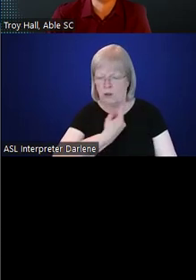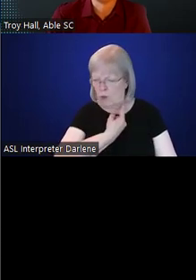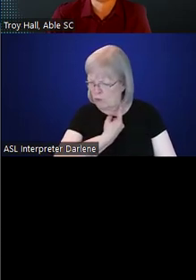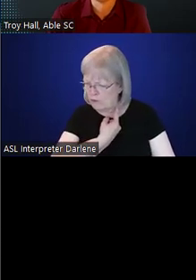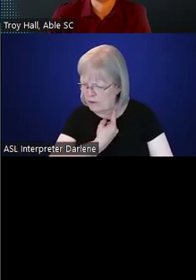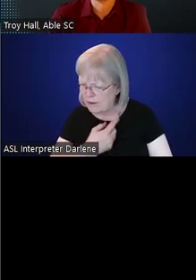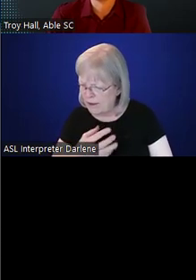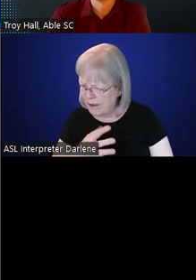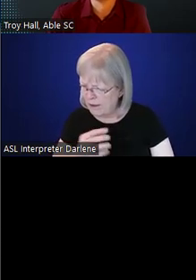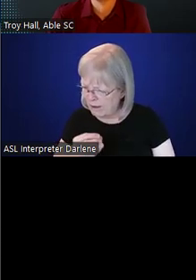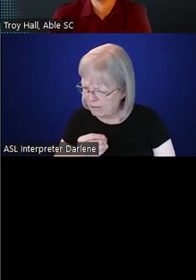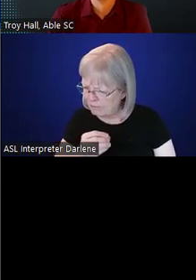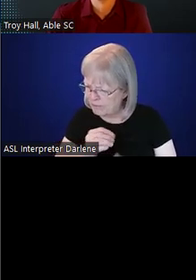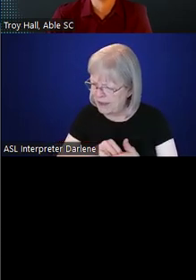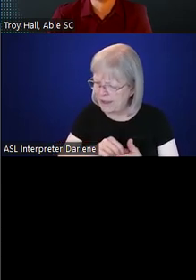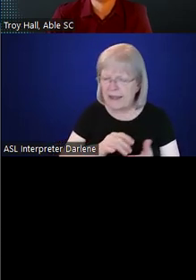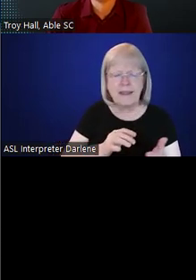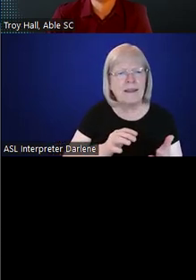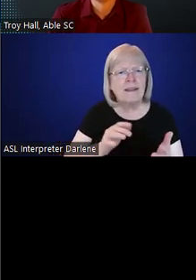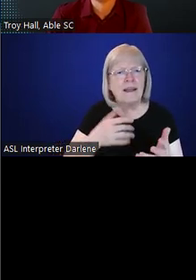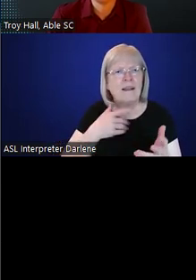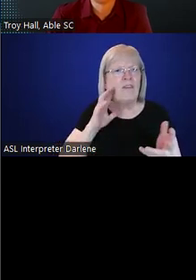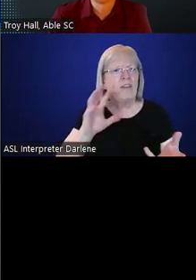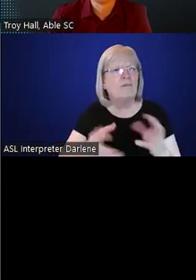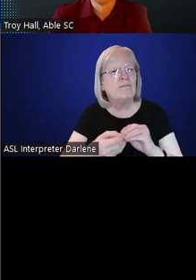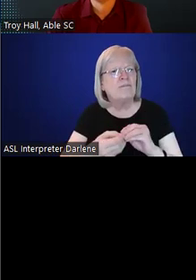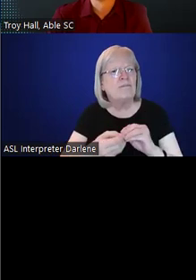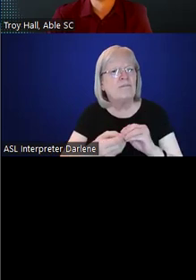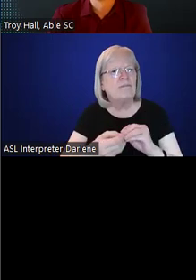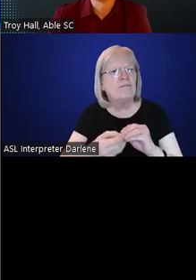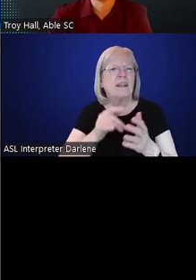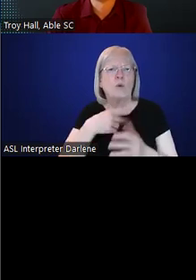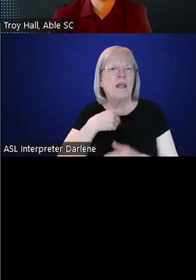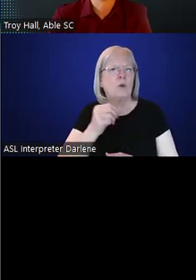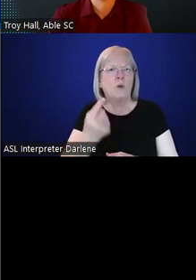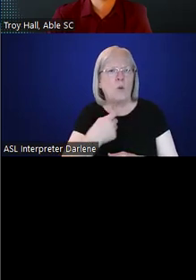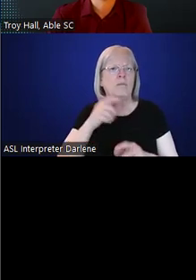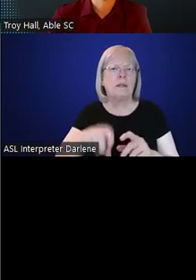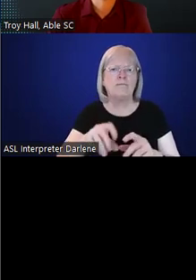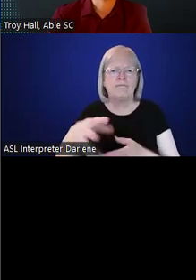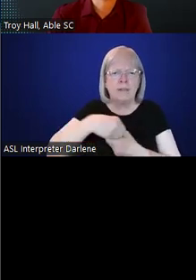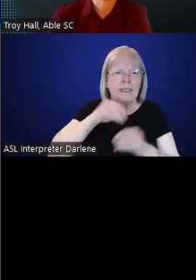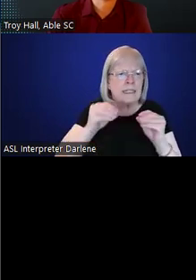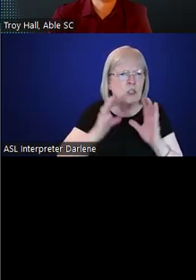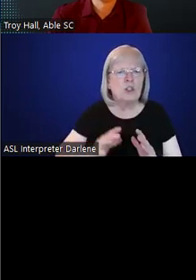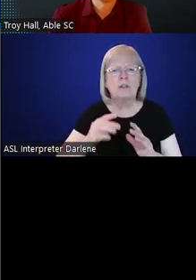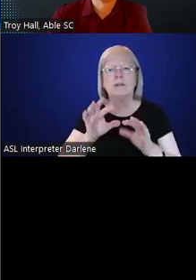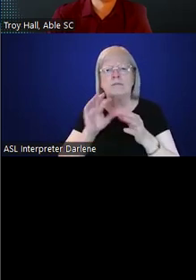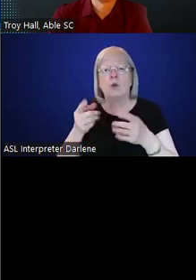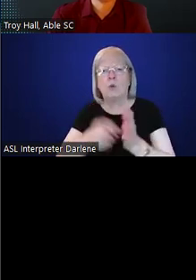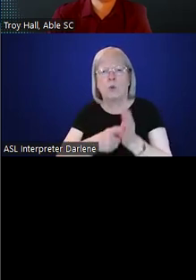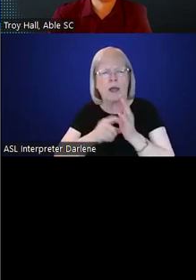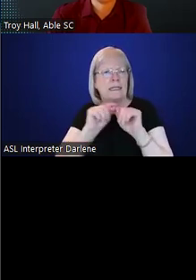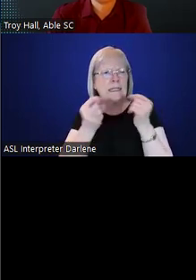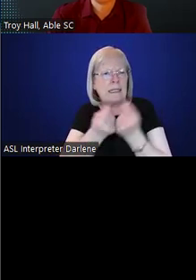in these effective services. So this always involves teamwork. This involves getting teachers involved, parents or guardians